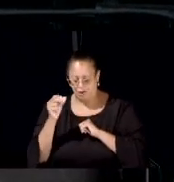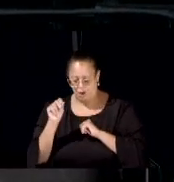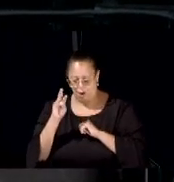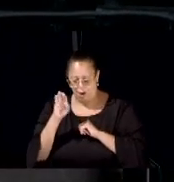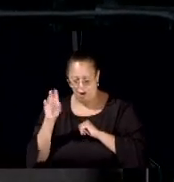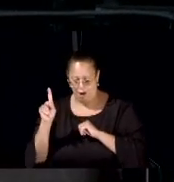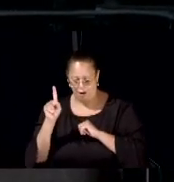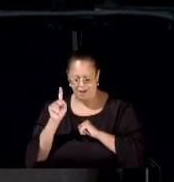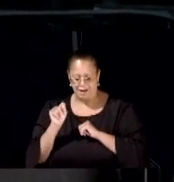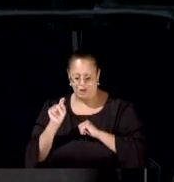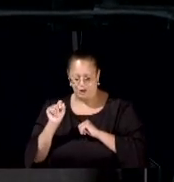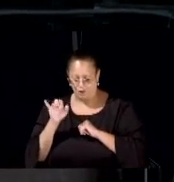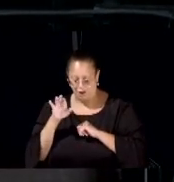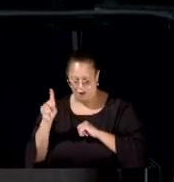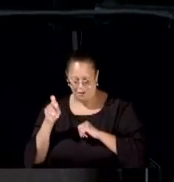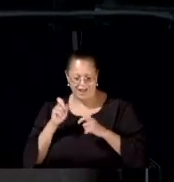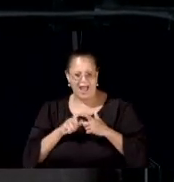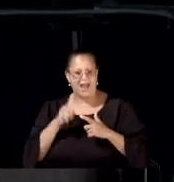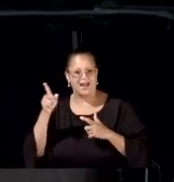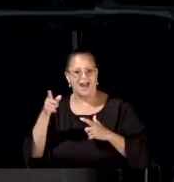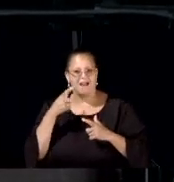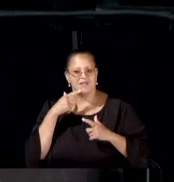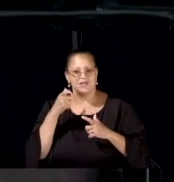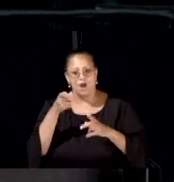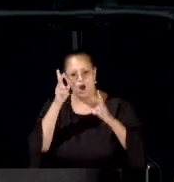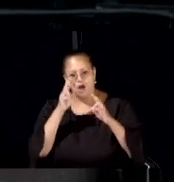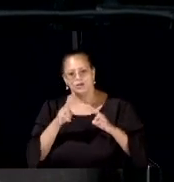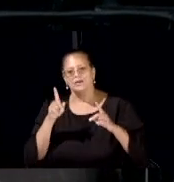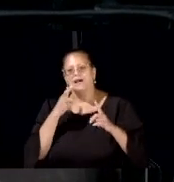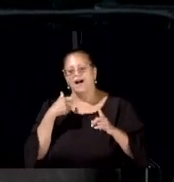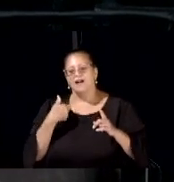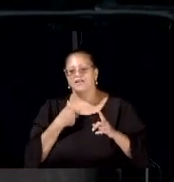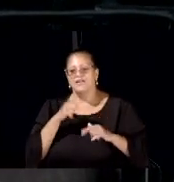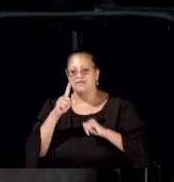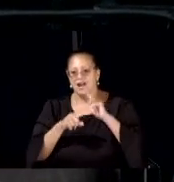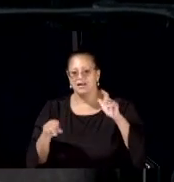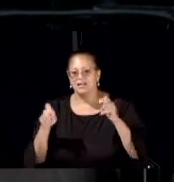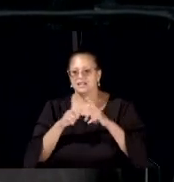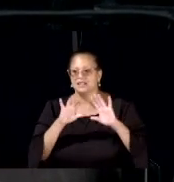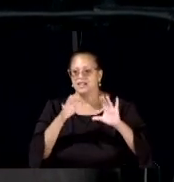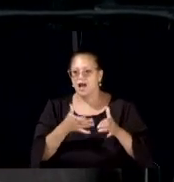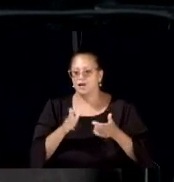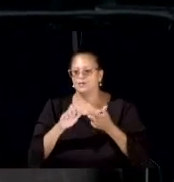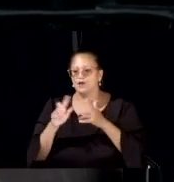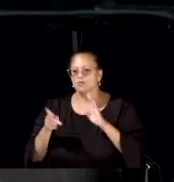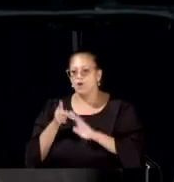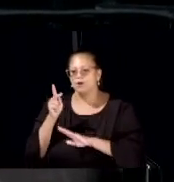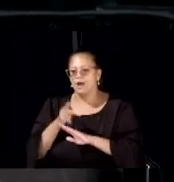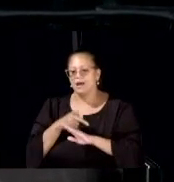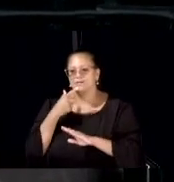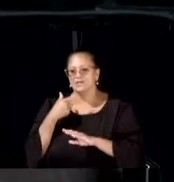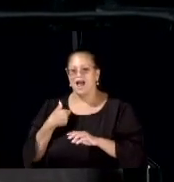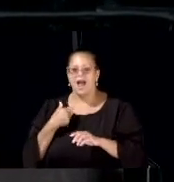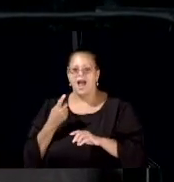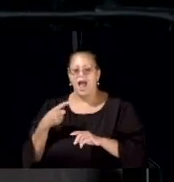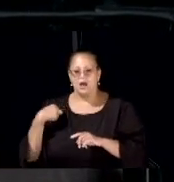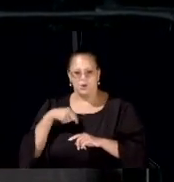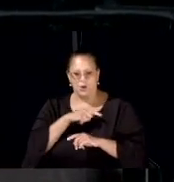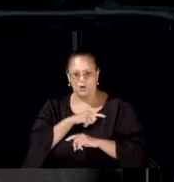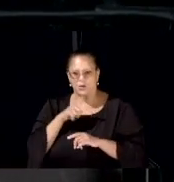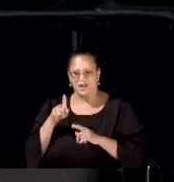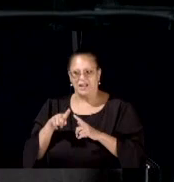of sharing the student community's accomplishments, the vibrant clubs and programs, and the causes and charities we